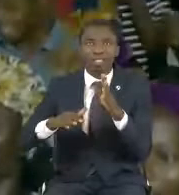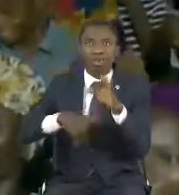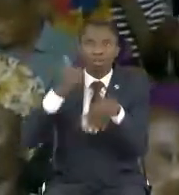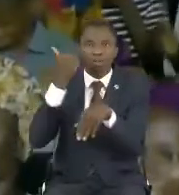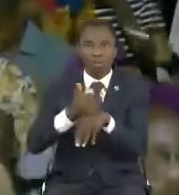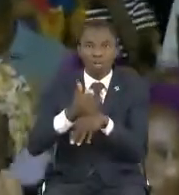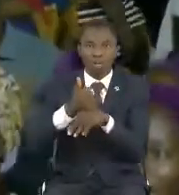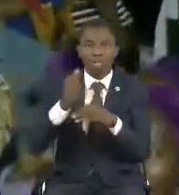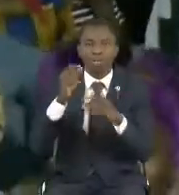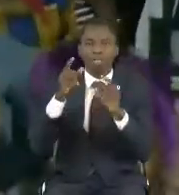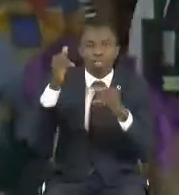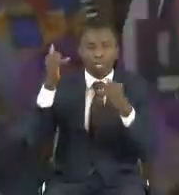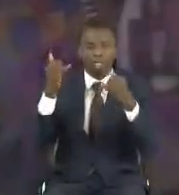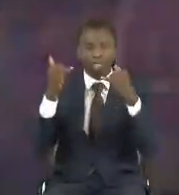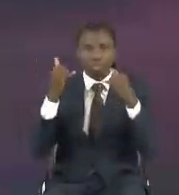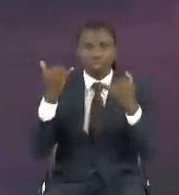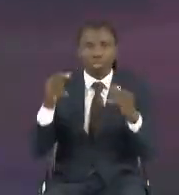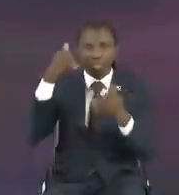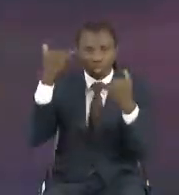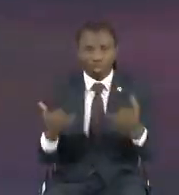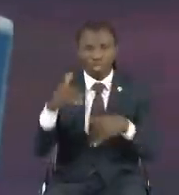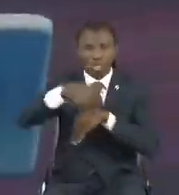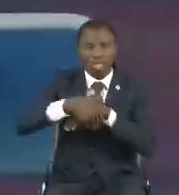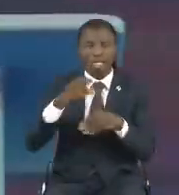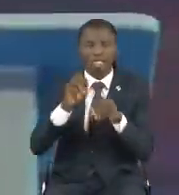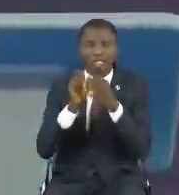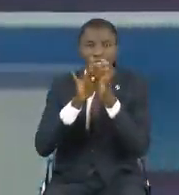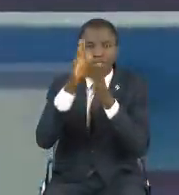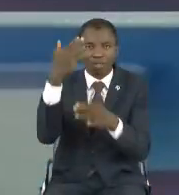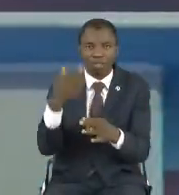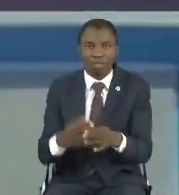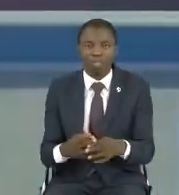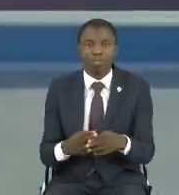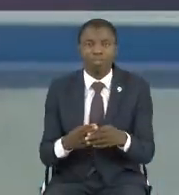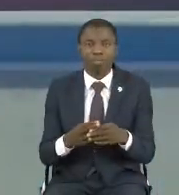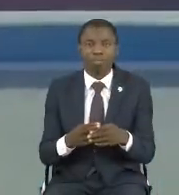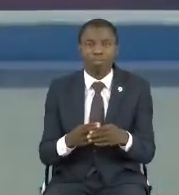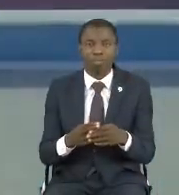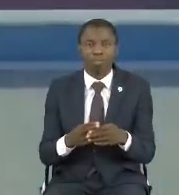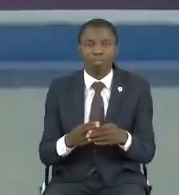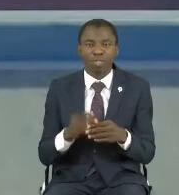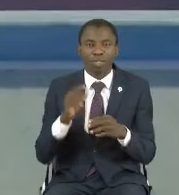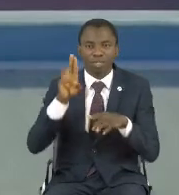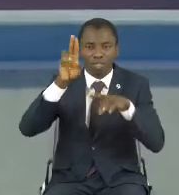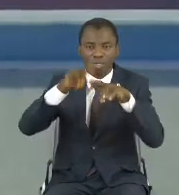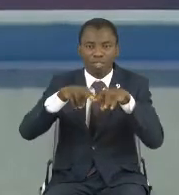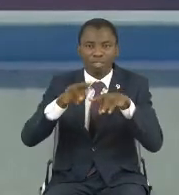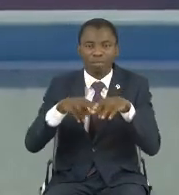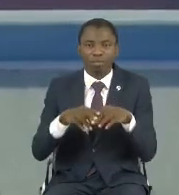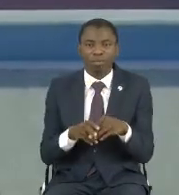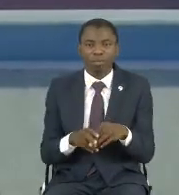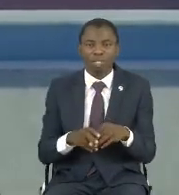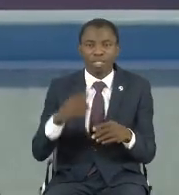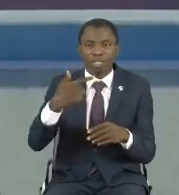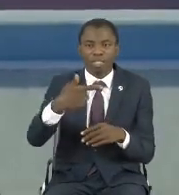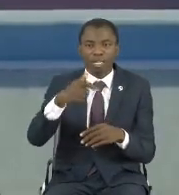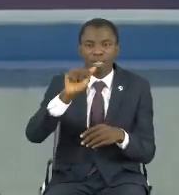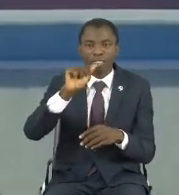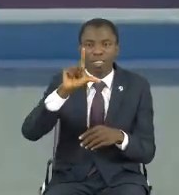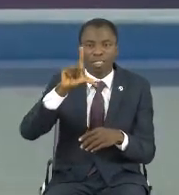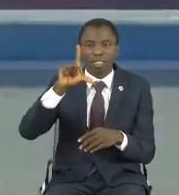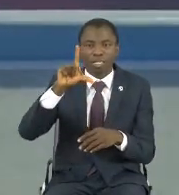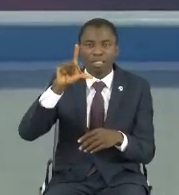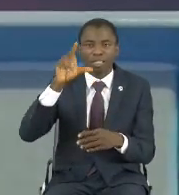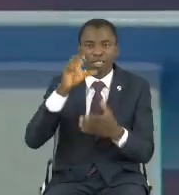name. Tonight we're coming to Galatians chapter 3. You can sit down. Galatians chapter 3. And we're reading from